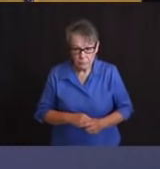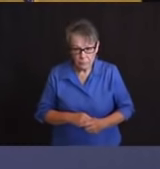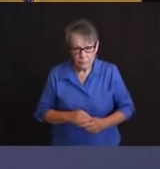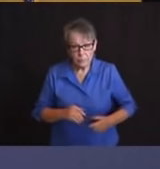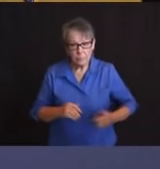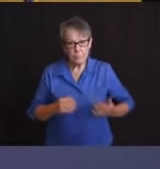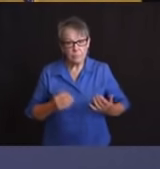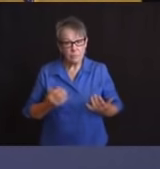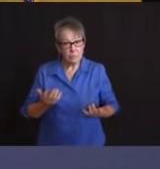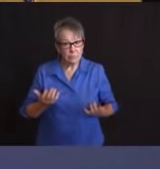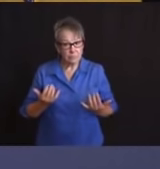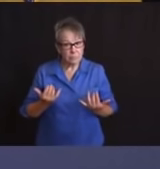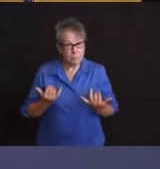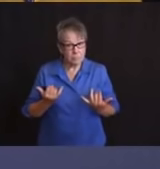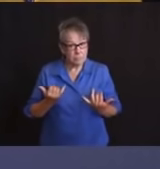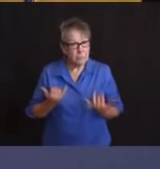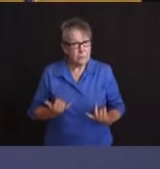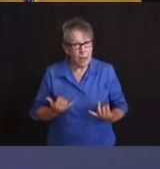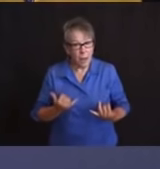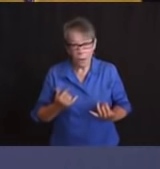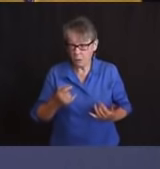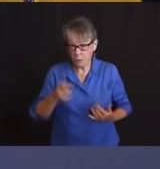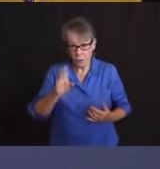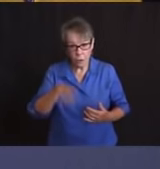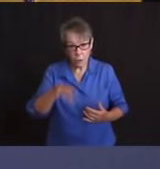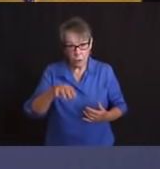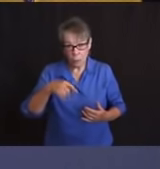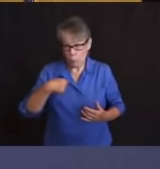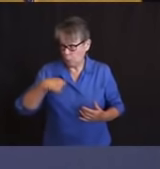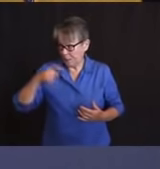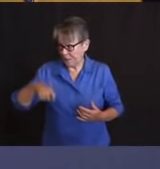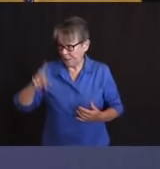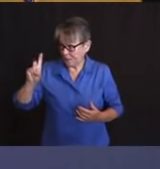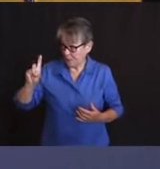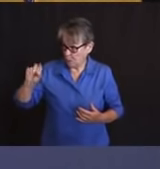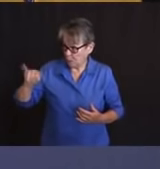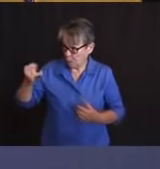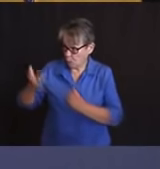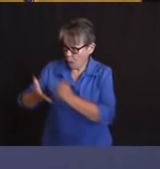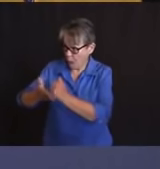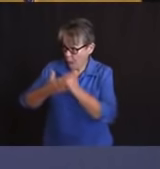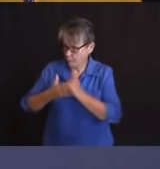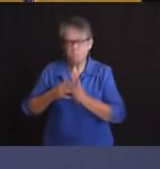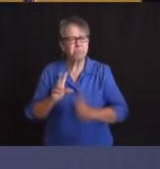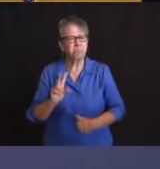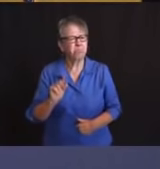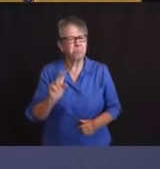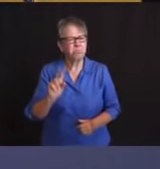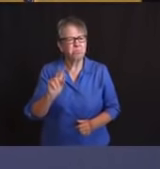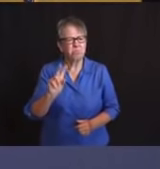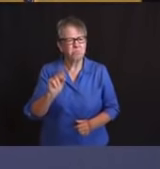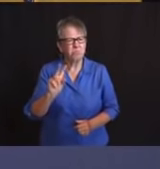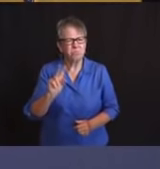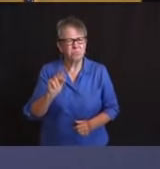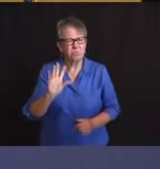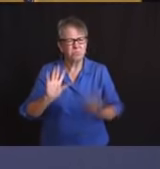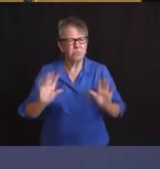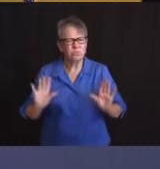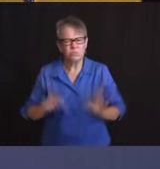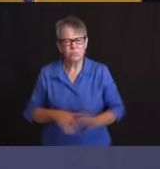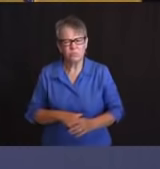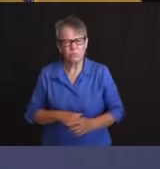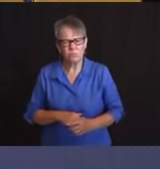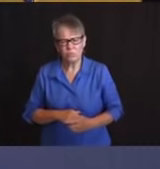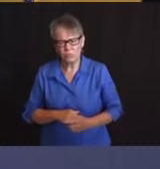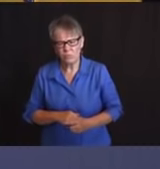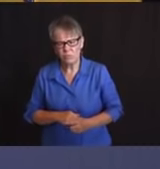answer is no. But I won't have any comment on the specifics of the Department of Justice. How prepared are we? I think was your last one for a second wave. I think I'm